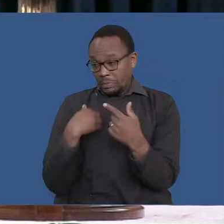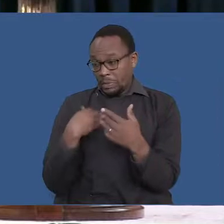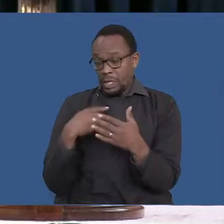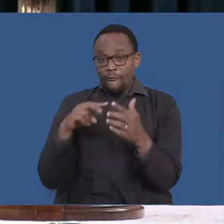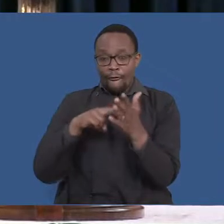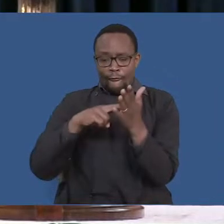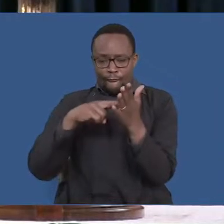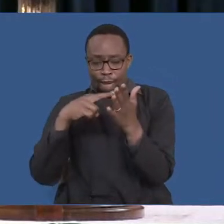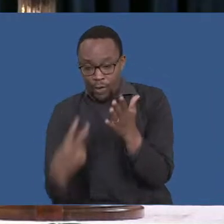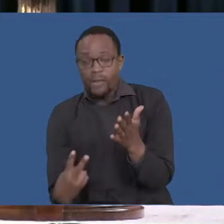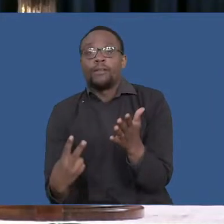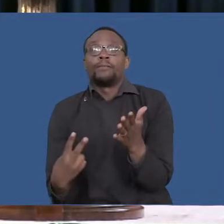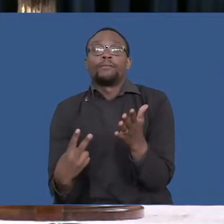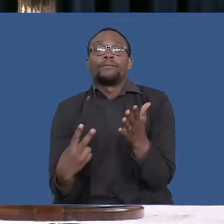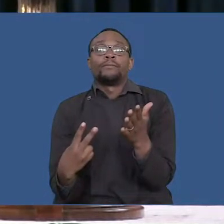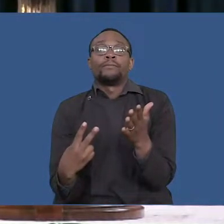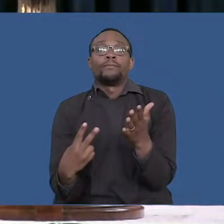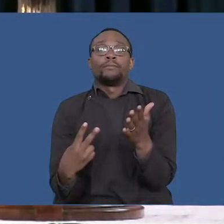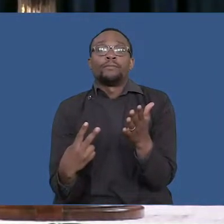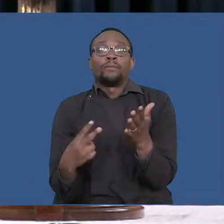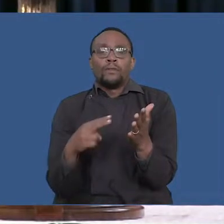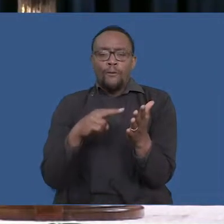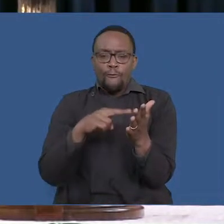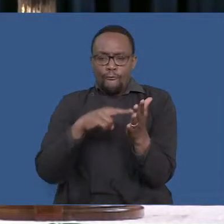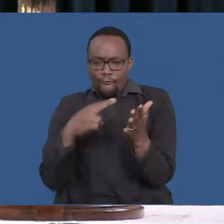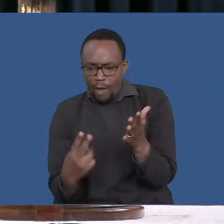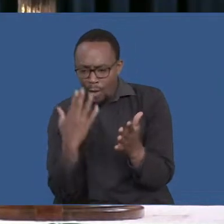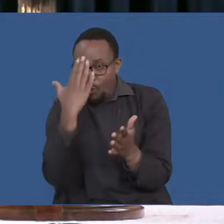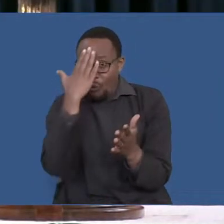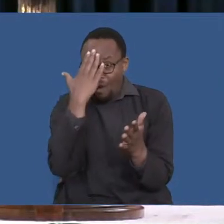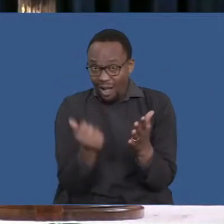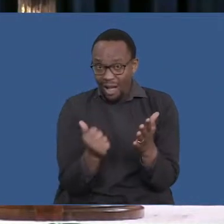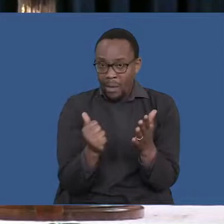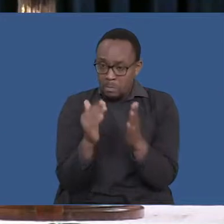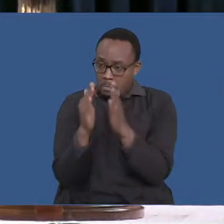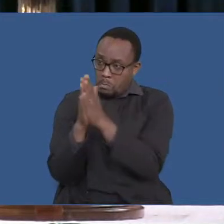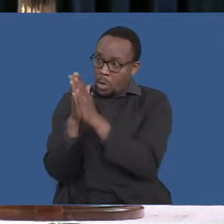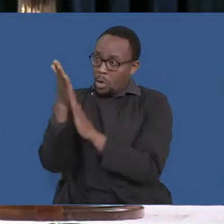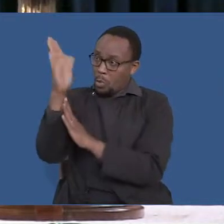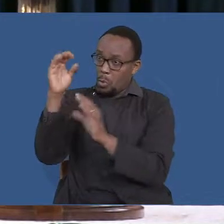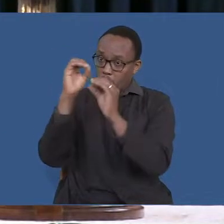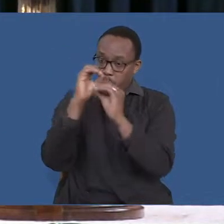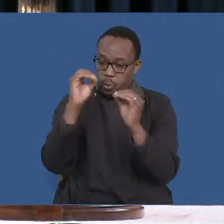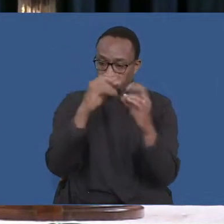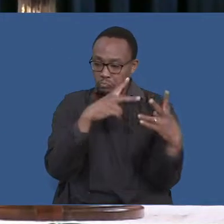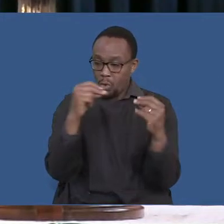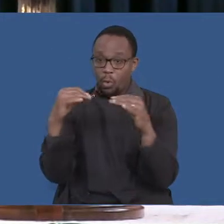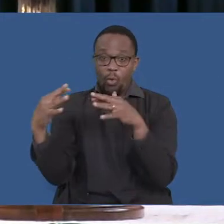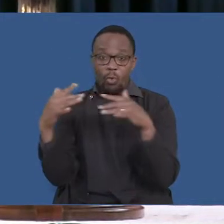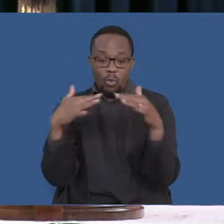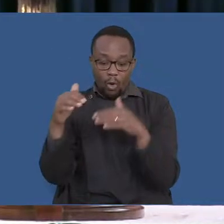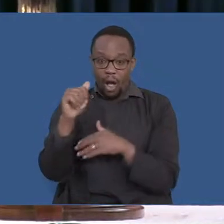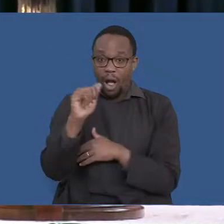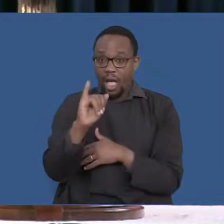for a couple of reasons. They have failed to seek the will of God and went to battle against Ai, and they